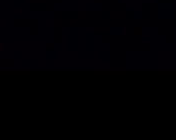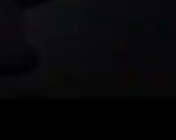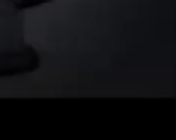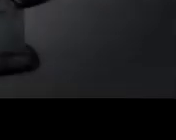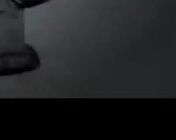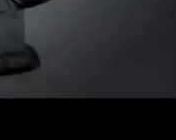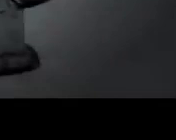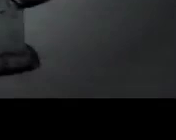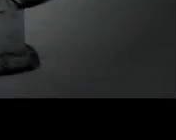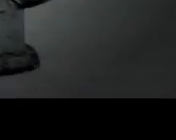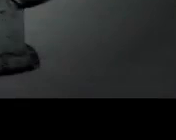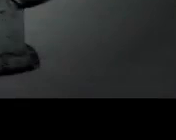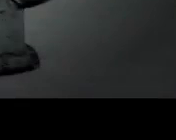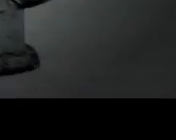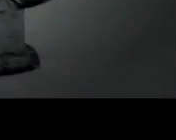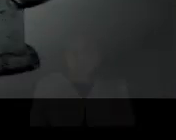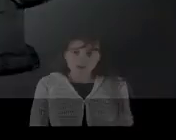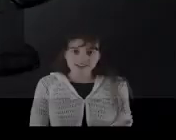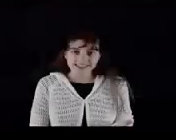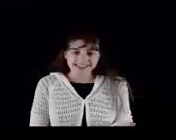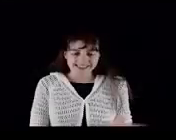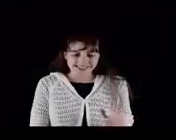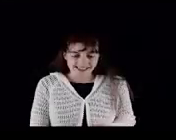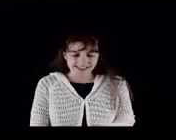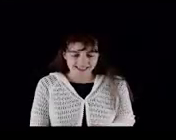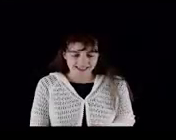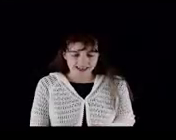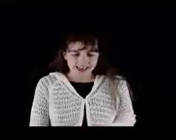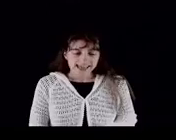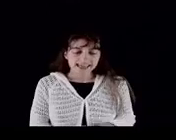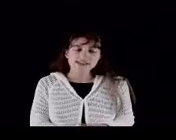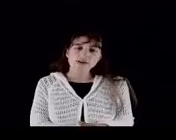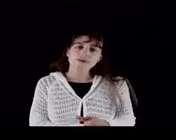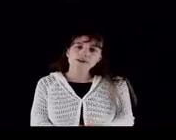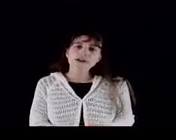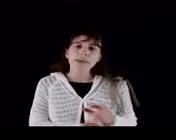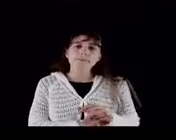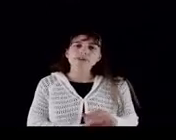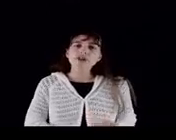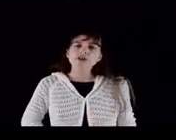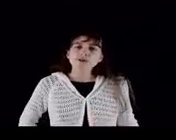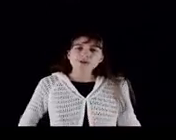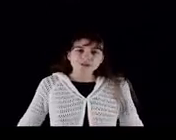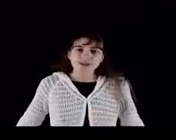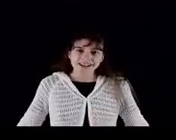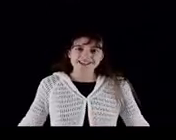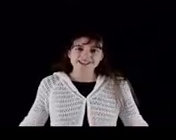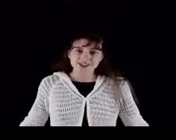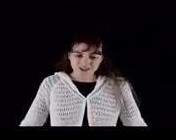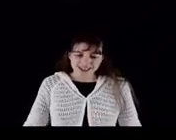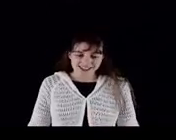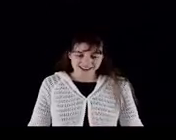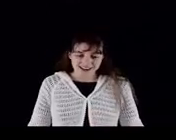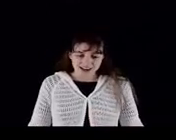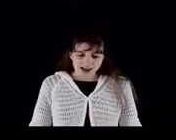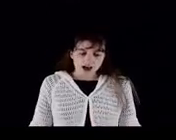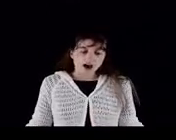chapter 5, verse 14 and 16, it gives us a very beautiful